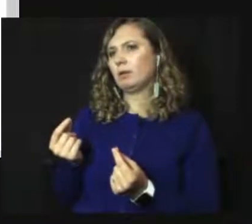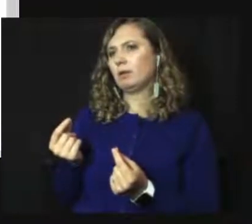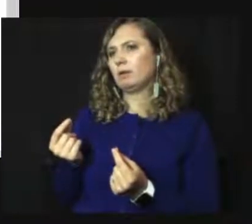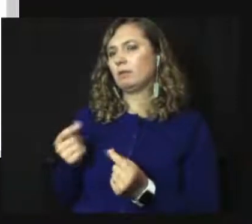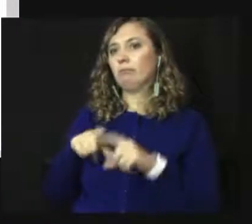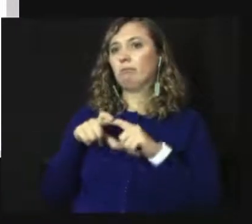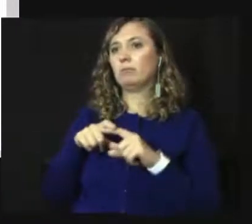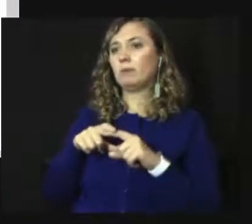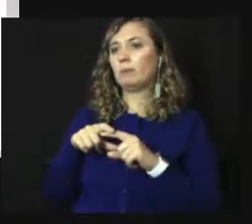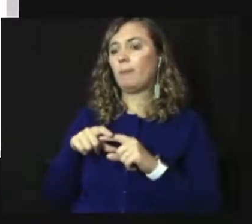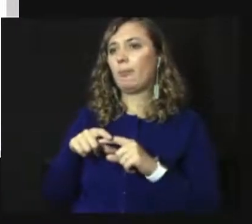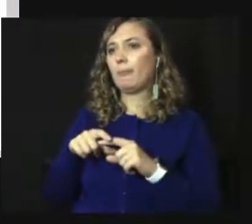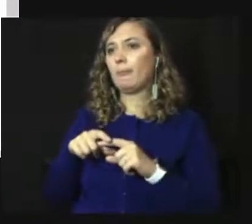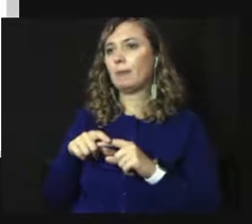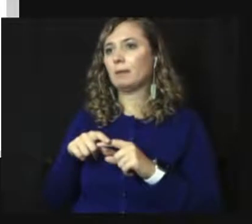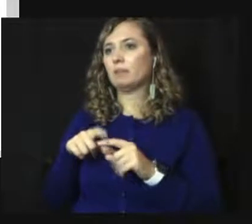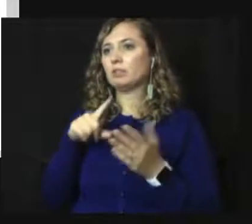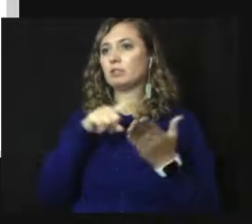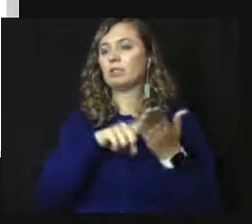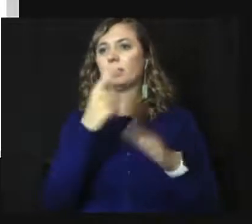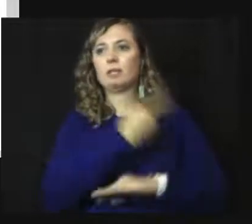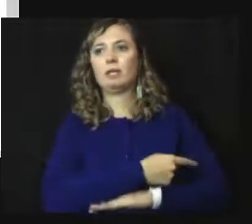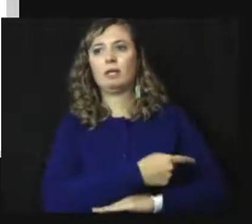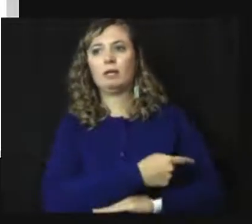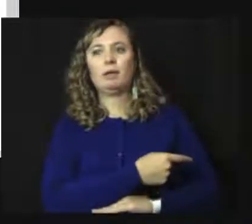The date. That's hilarious.